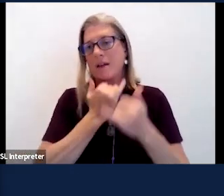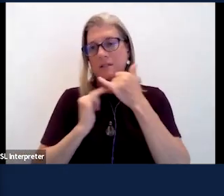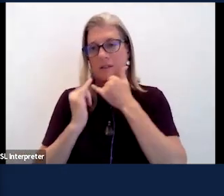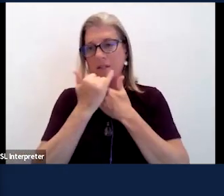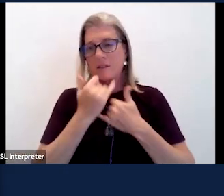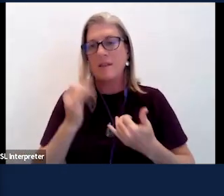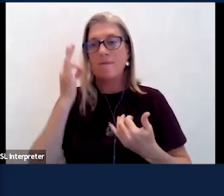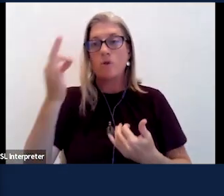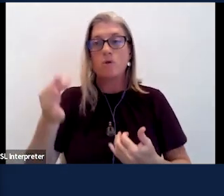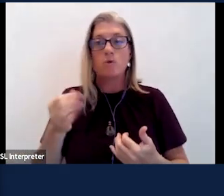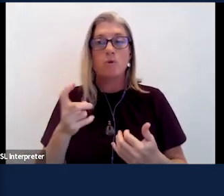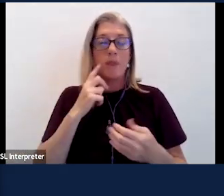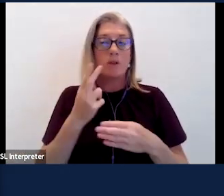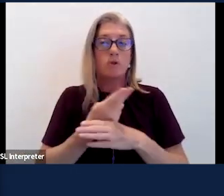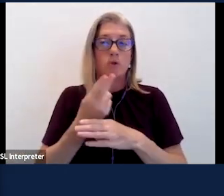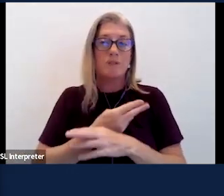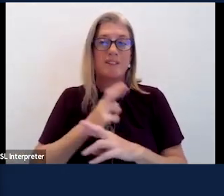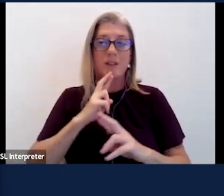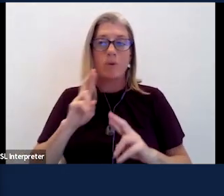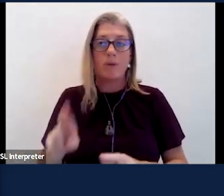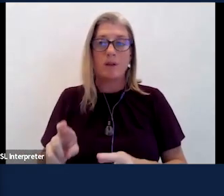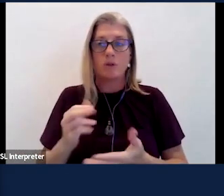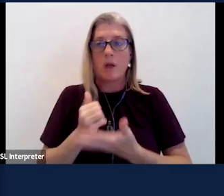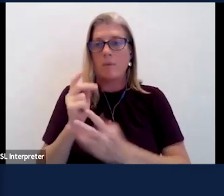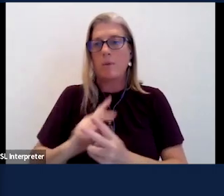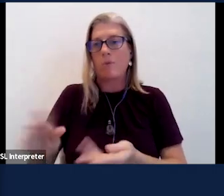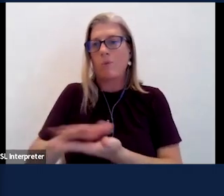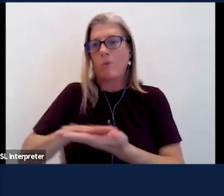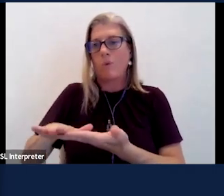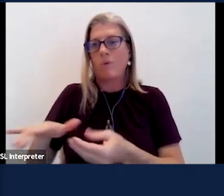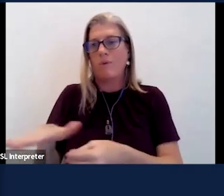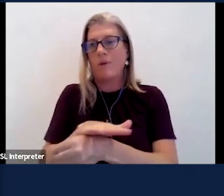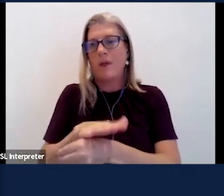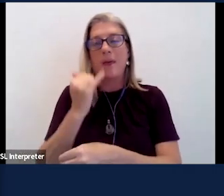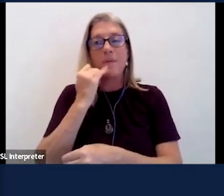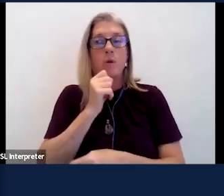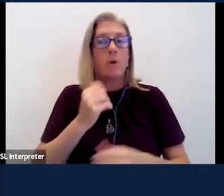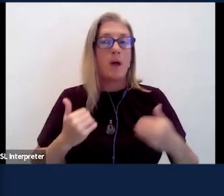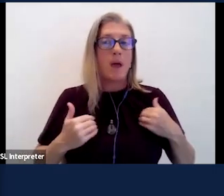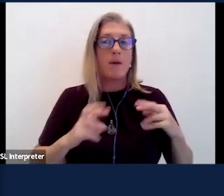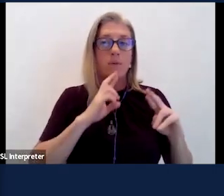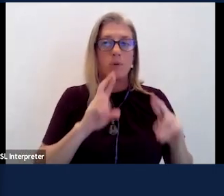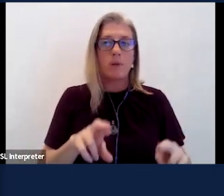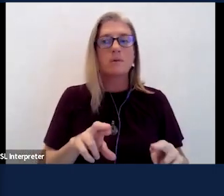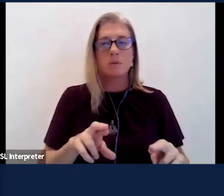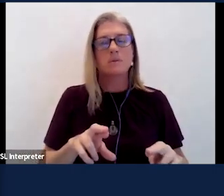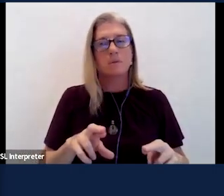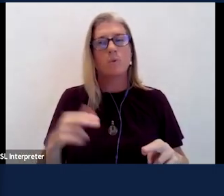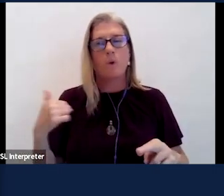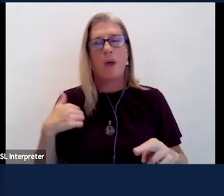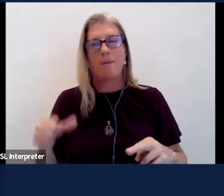that's utilizing the reflexes to help people empty completely. If they don't have the reflexes, then we go about it by other